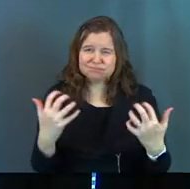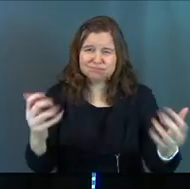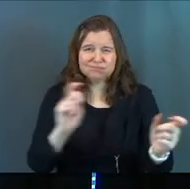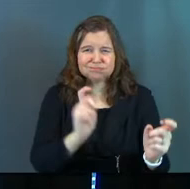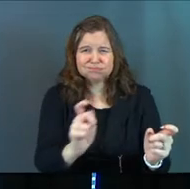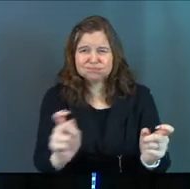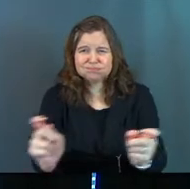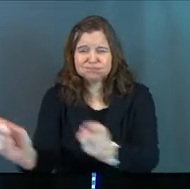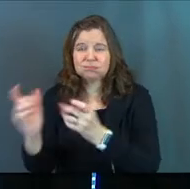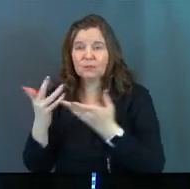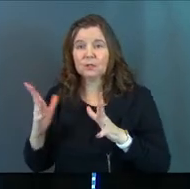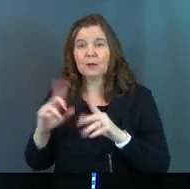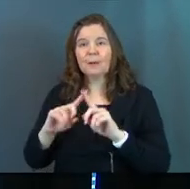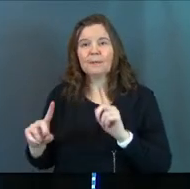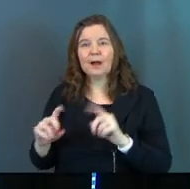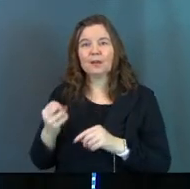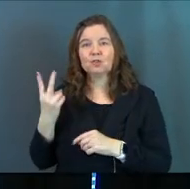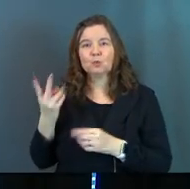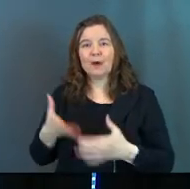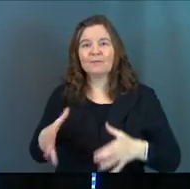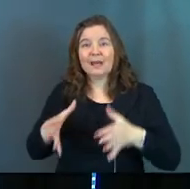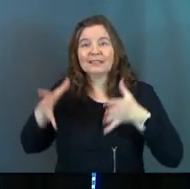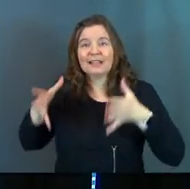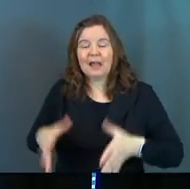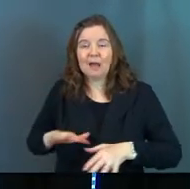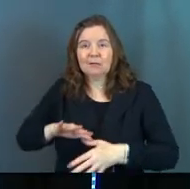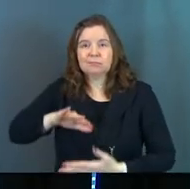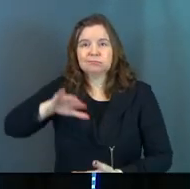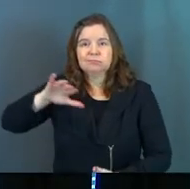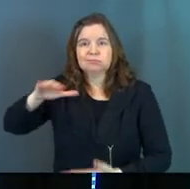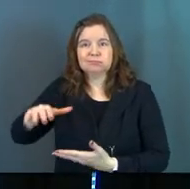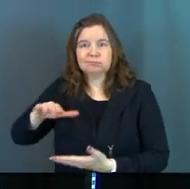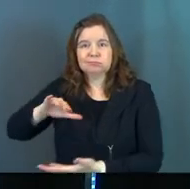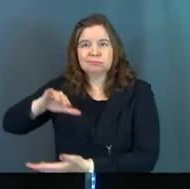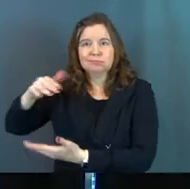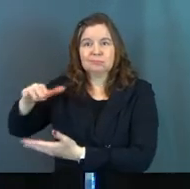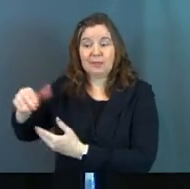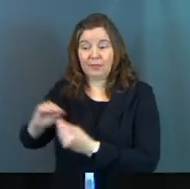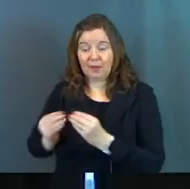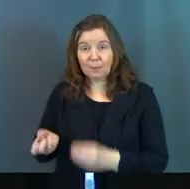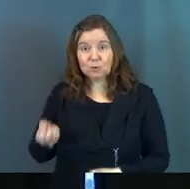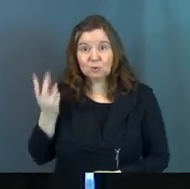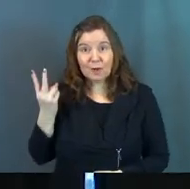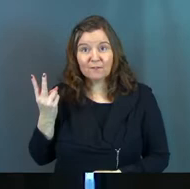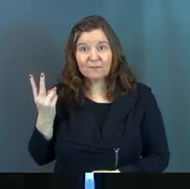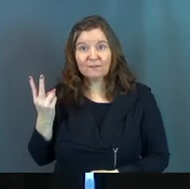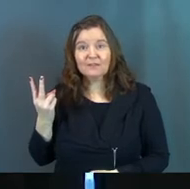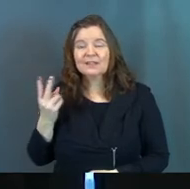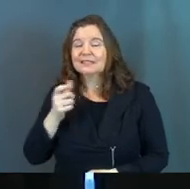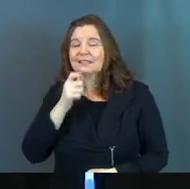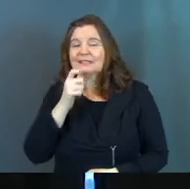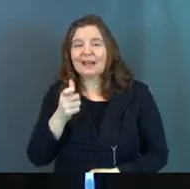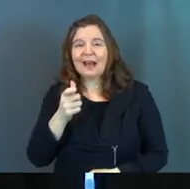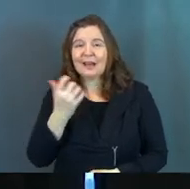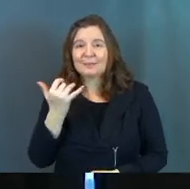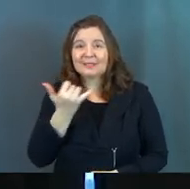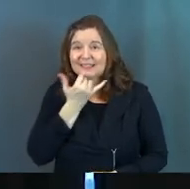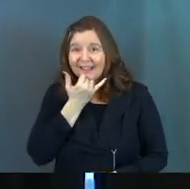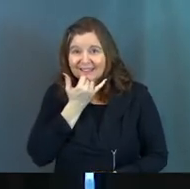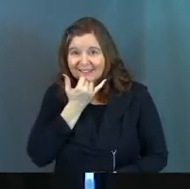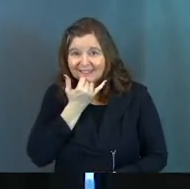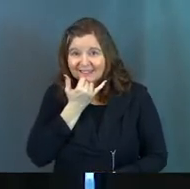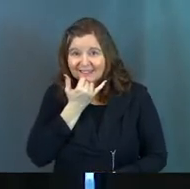is limitless, but there are 12 baskets left over in the story. And the number 12 is not a